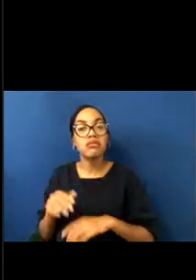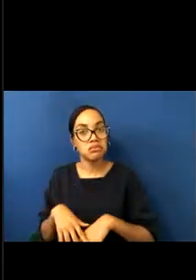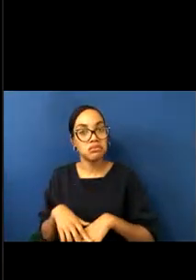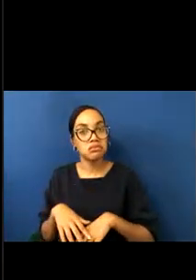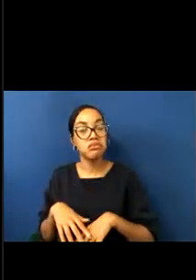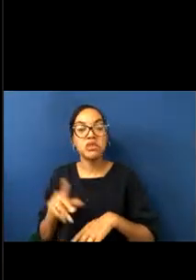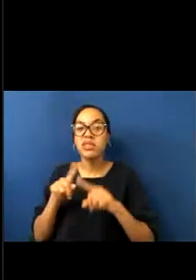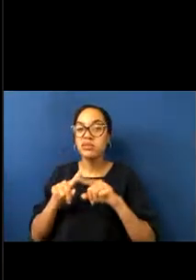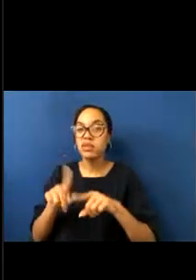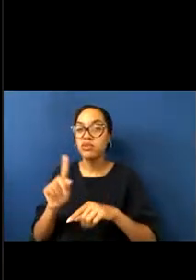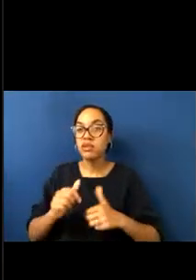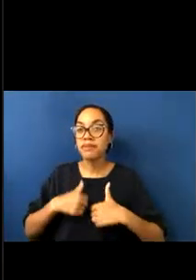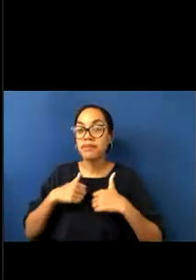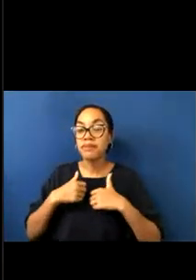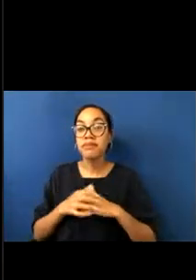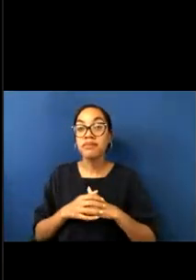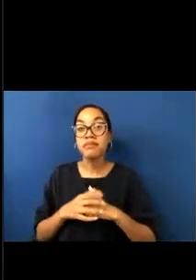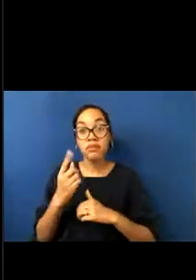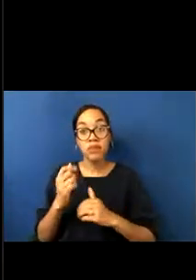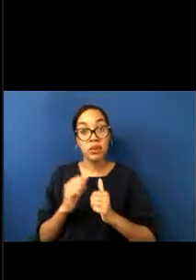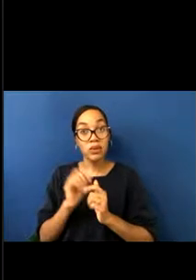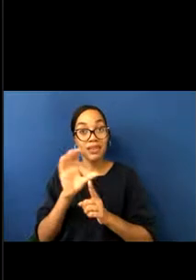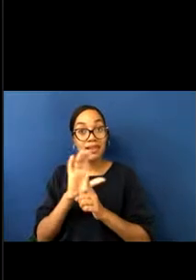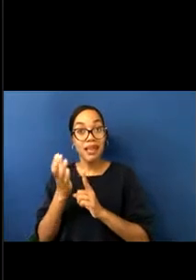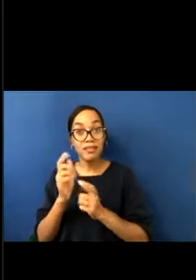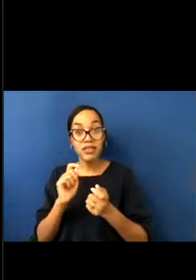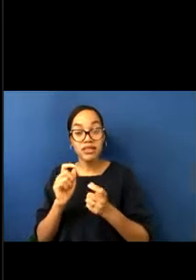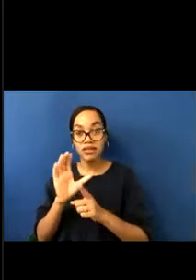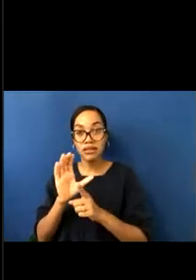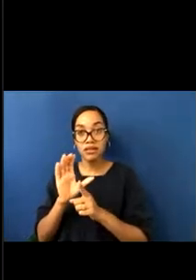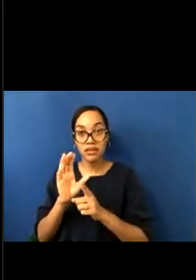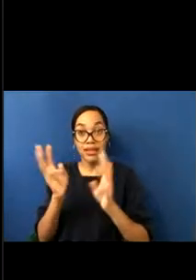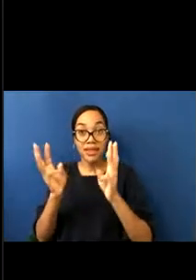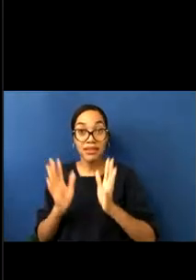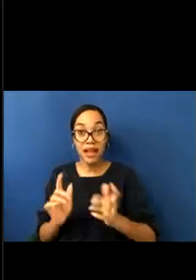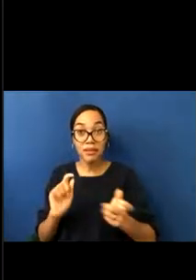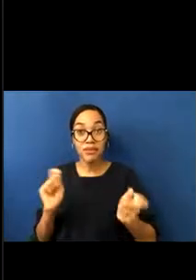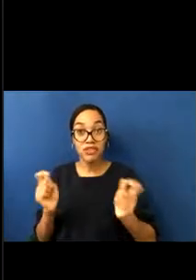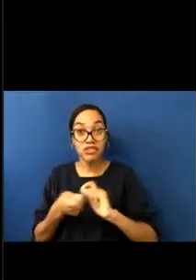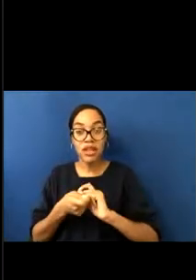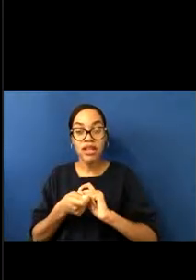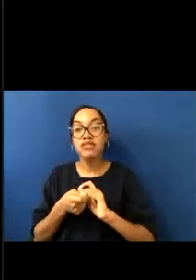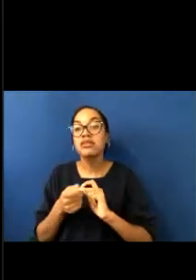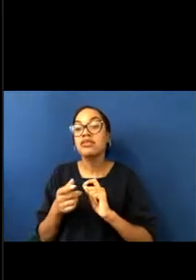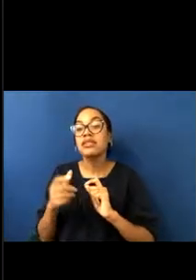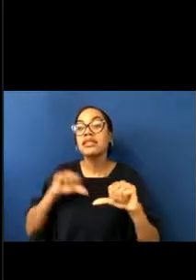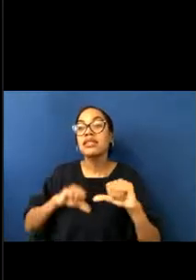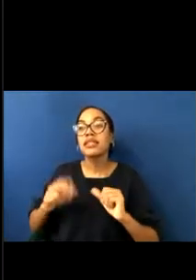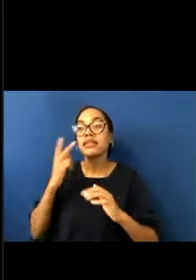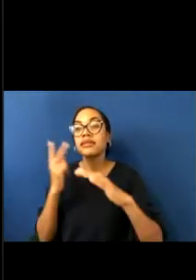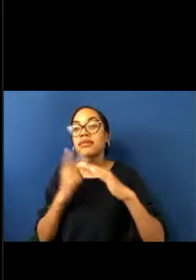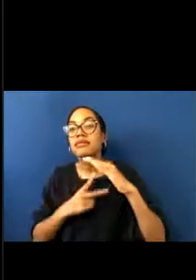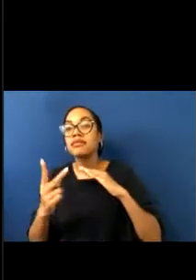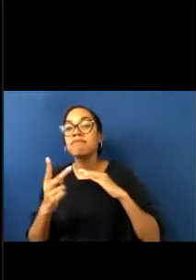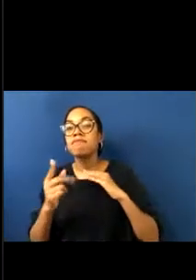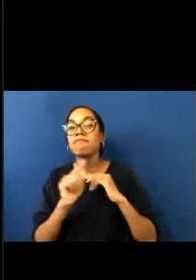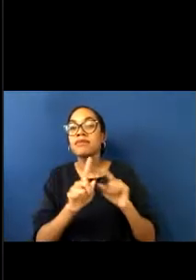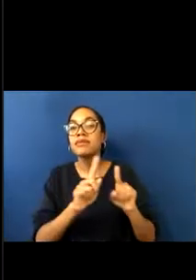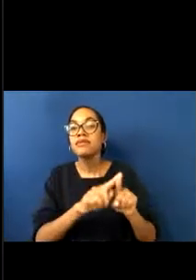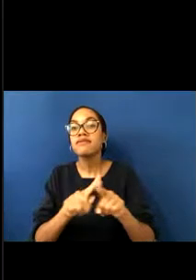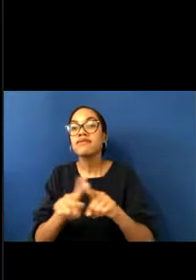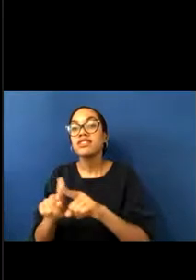scientists don't expect everything to change the same. So whereas one place gets a certain amount of snow, that could be an increase